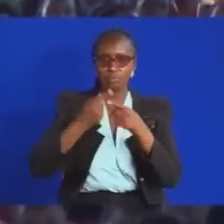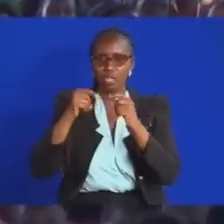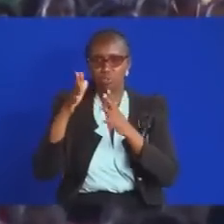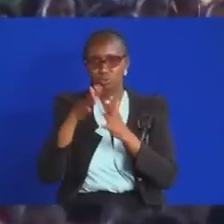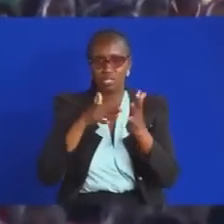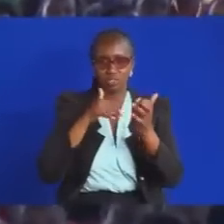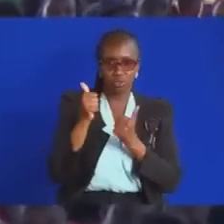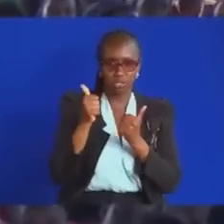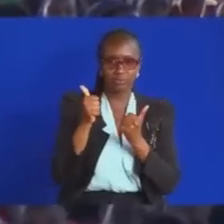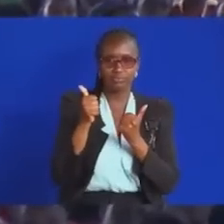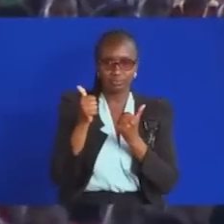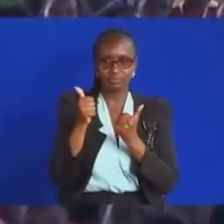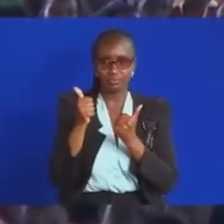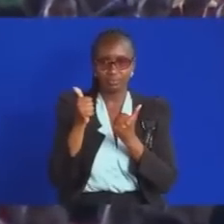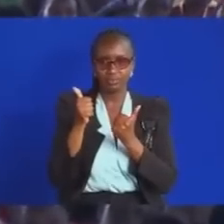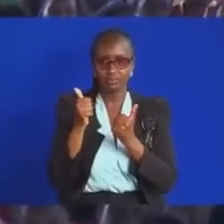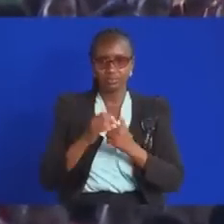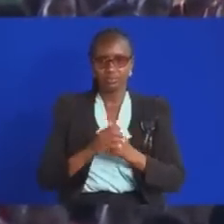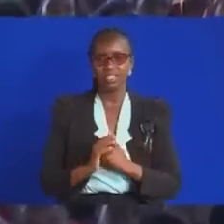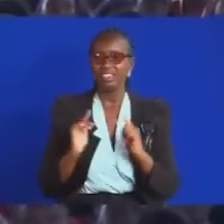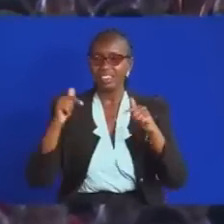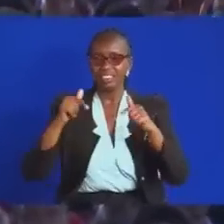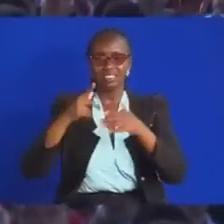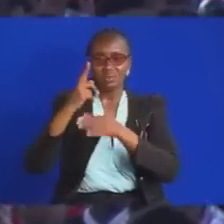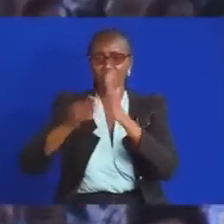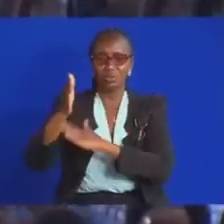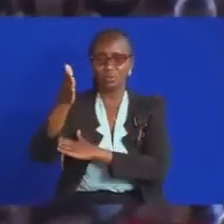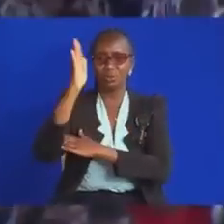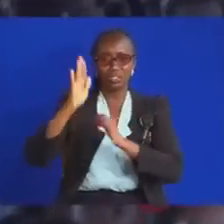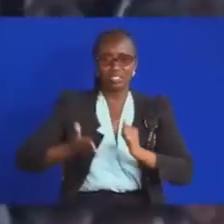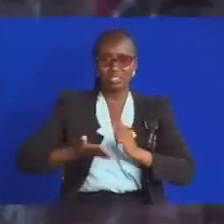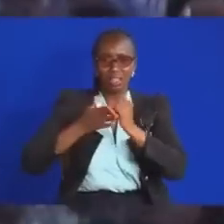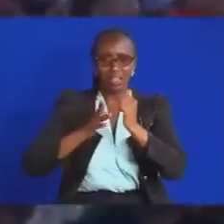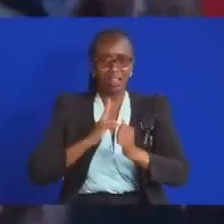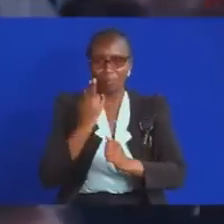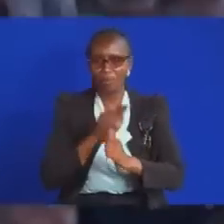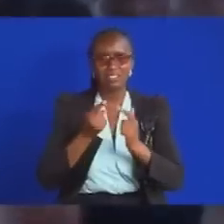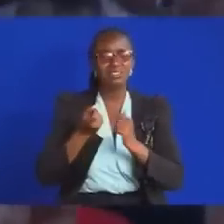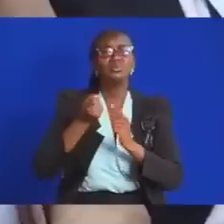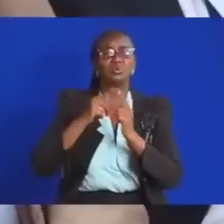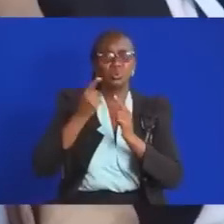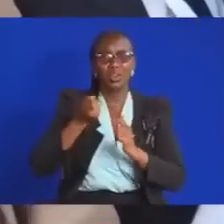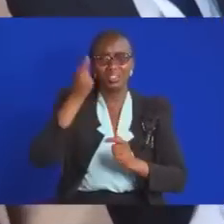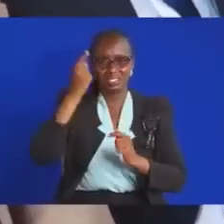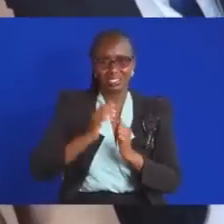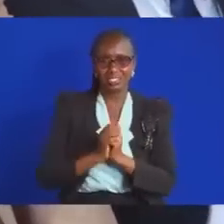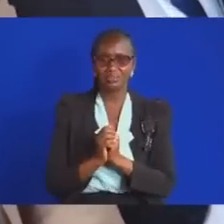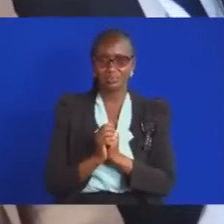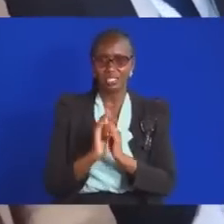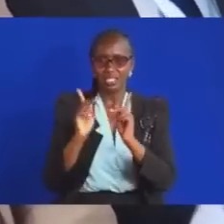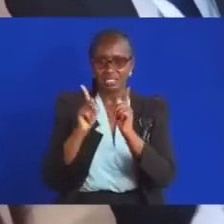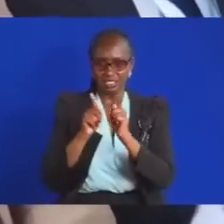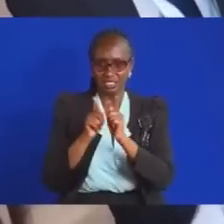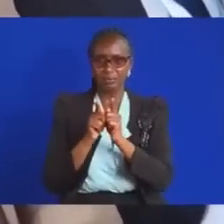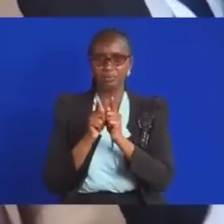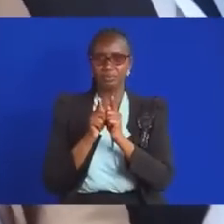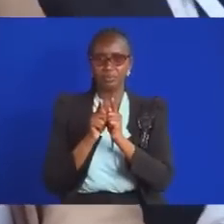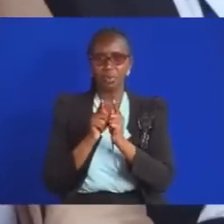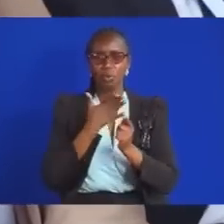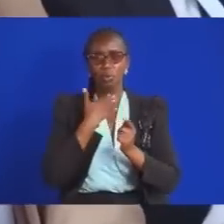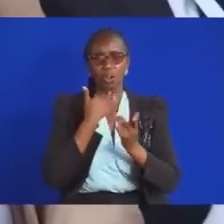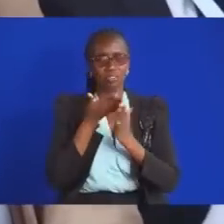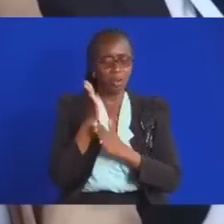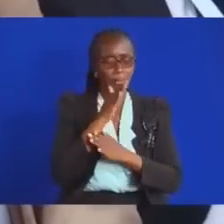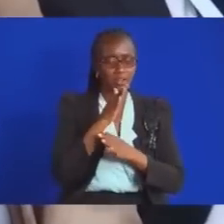If we're together, say amen. So this is what God is helping us understand. But let me get back to my